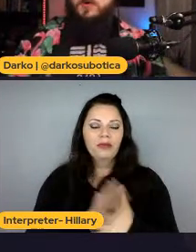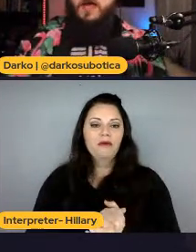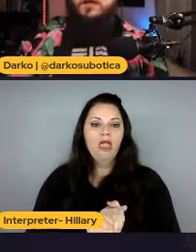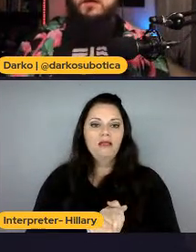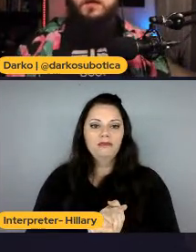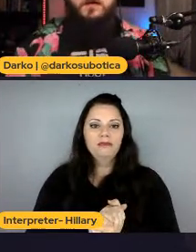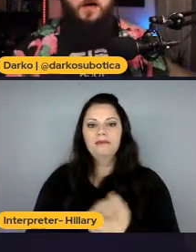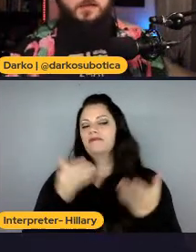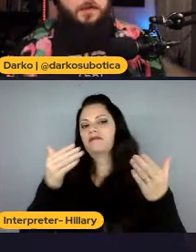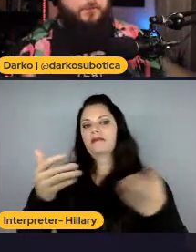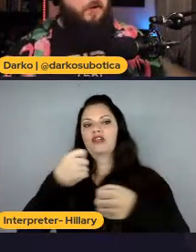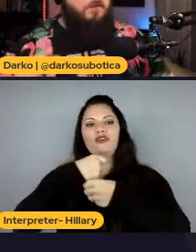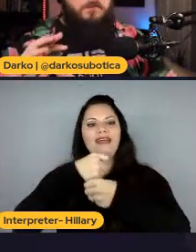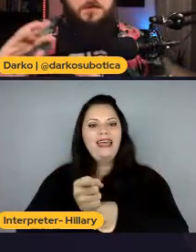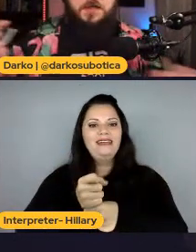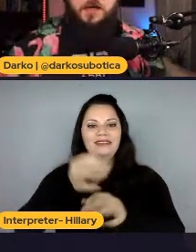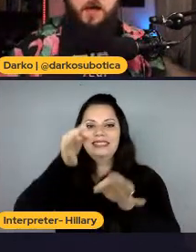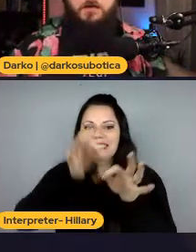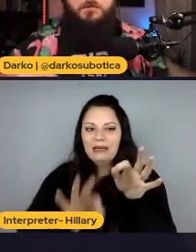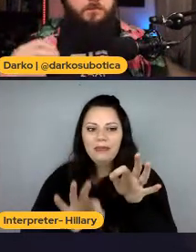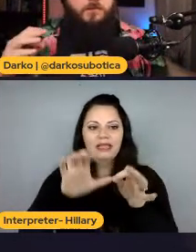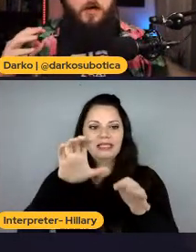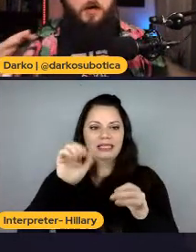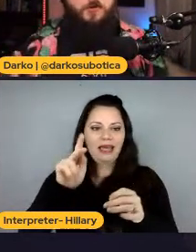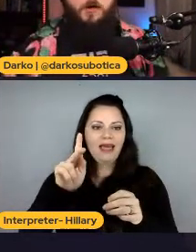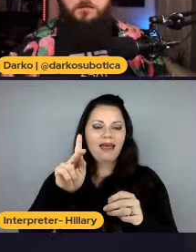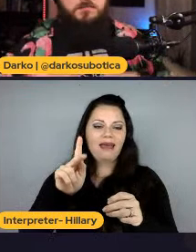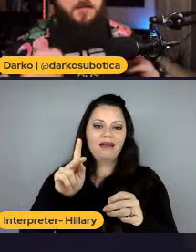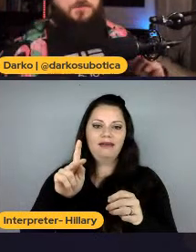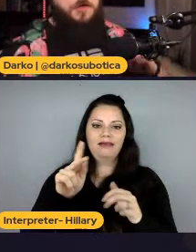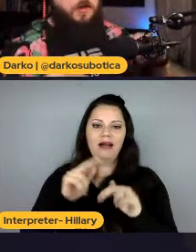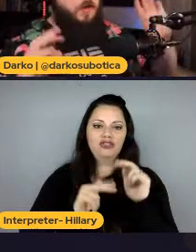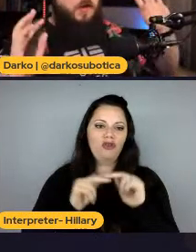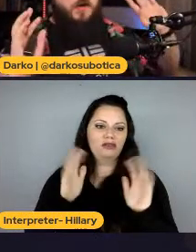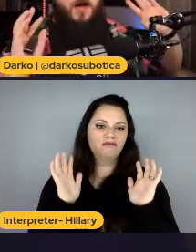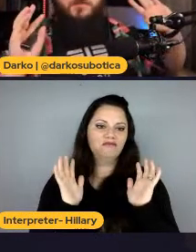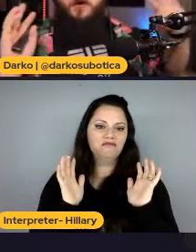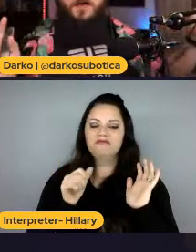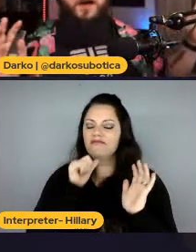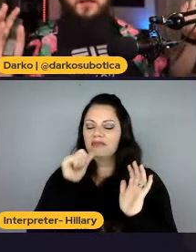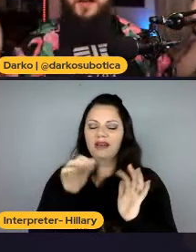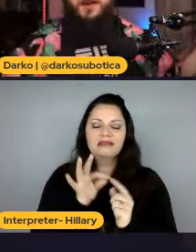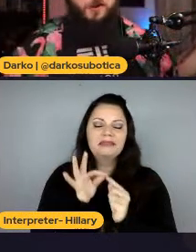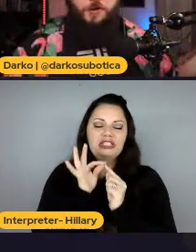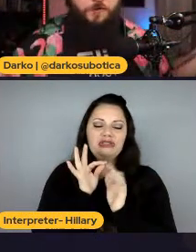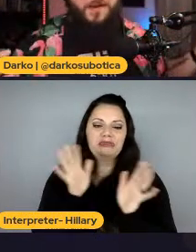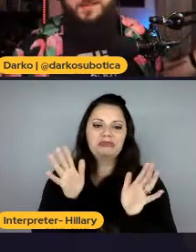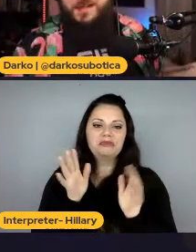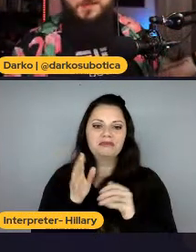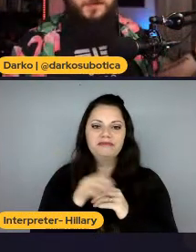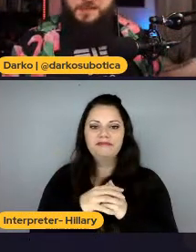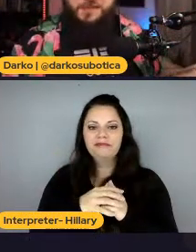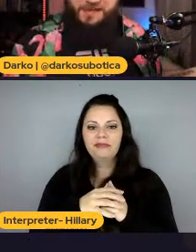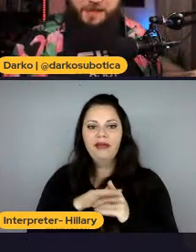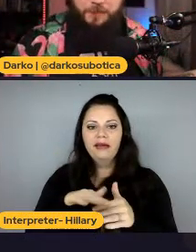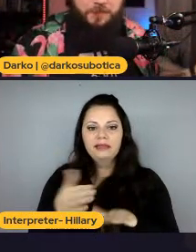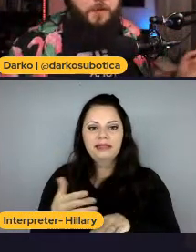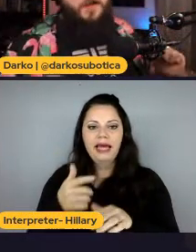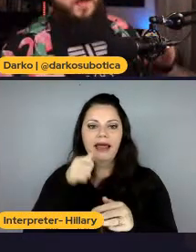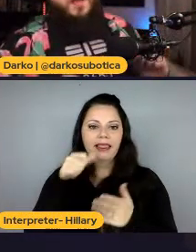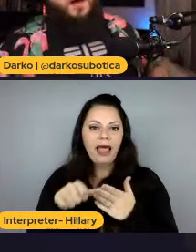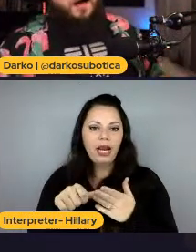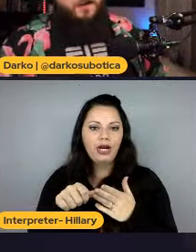let's create a simple CDK construct. Nothing special. I'm creating a dead letter queue because this was in the